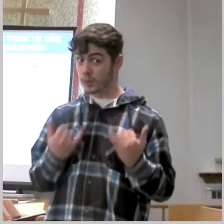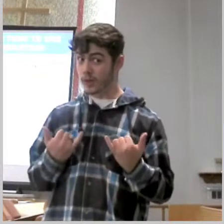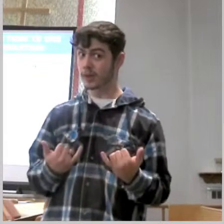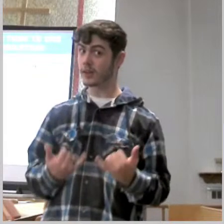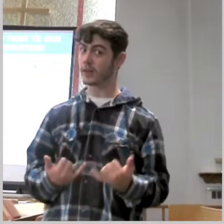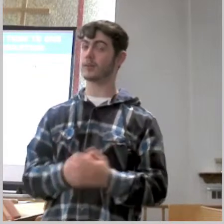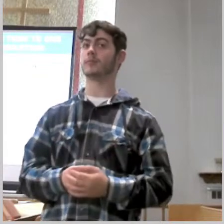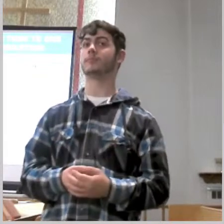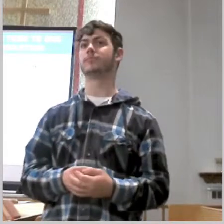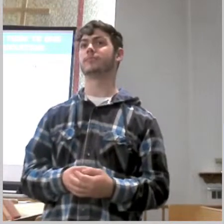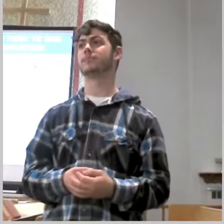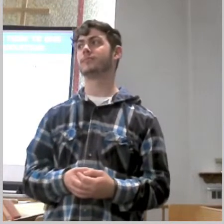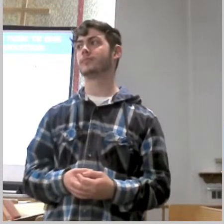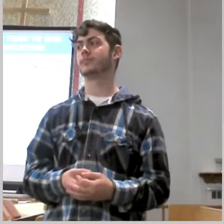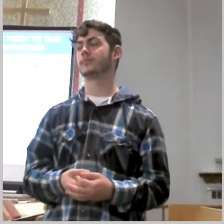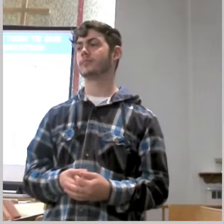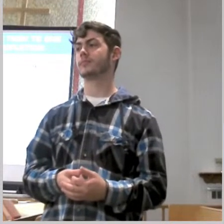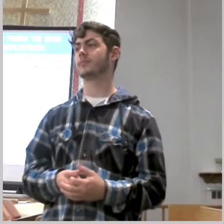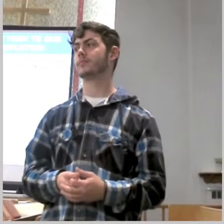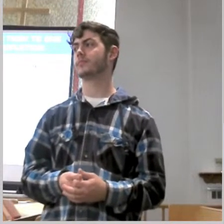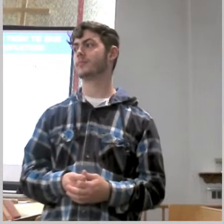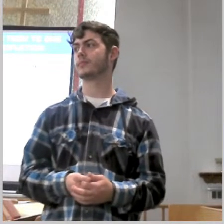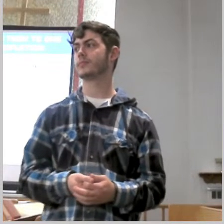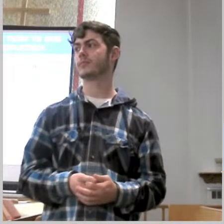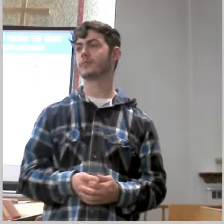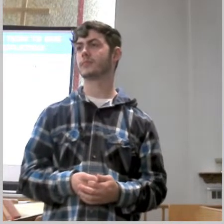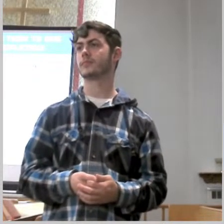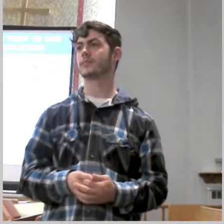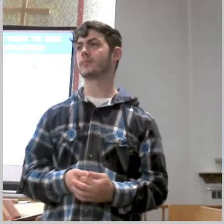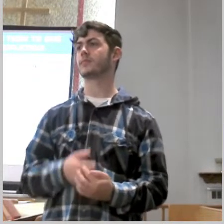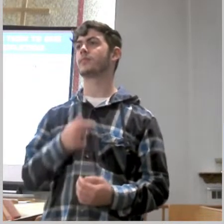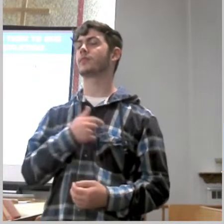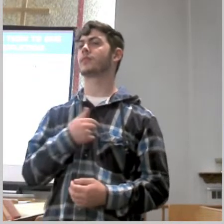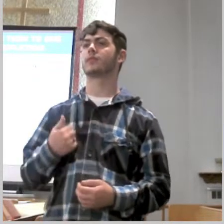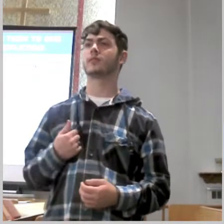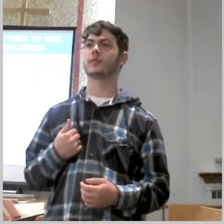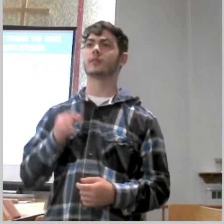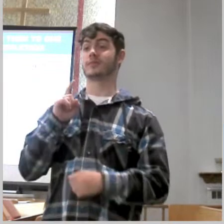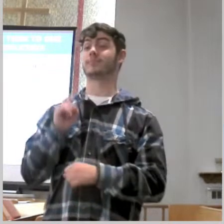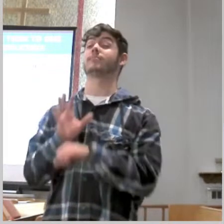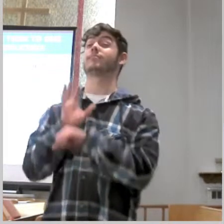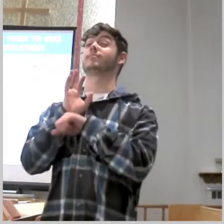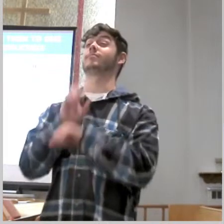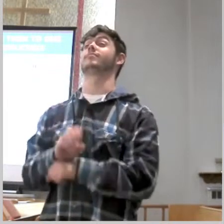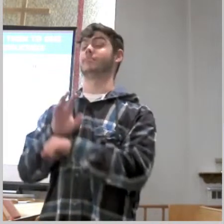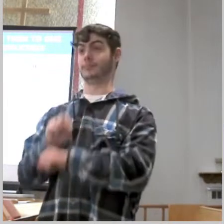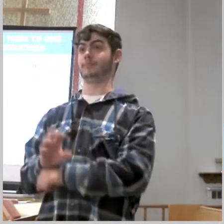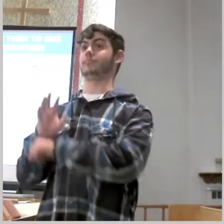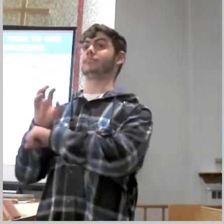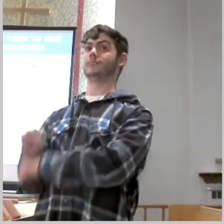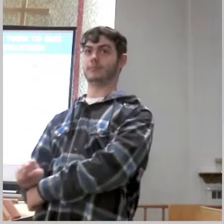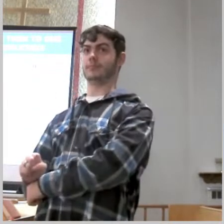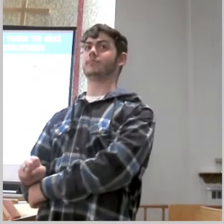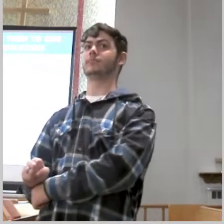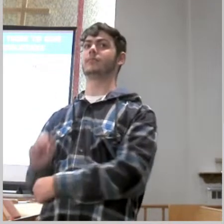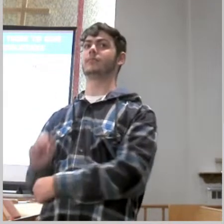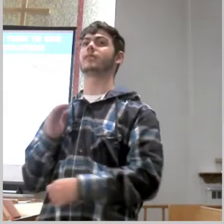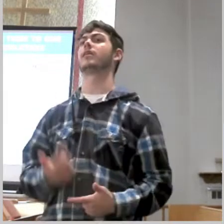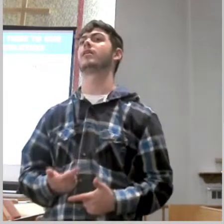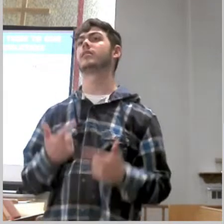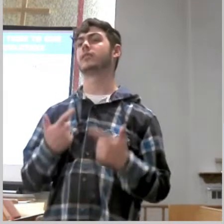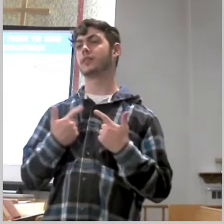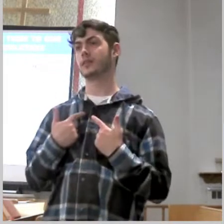is a journey of grace. It is a lifestyle that we're being called to have, because it really